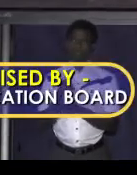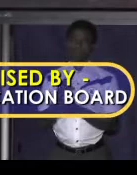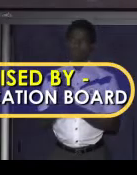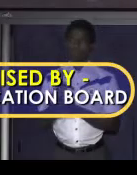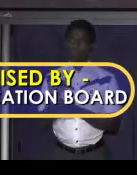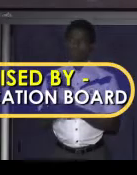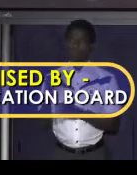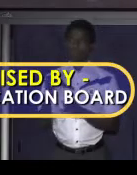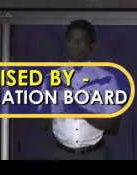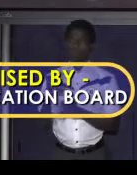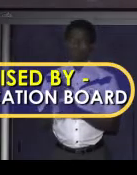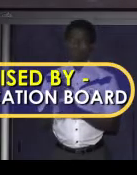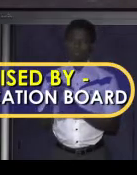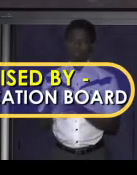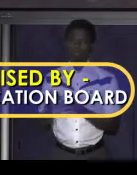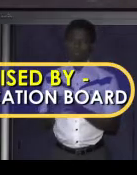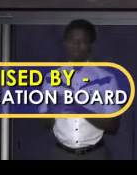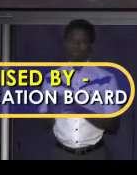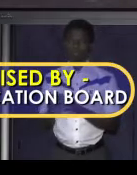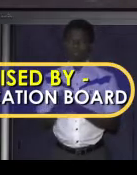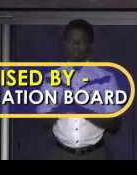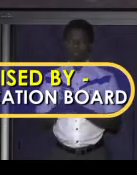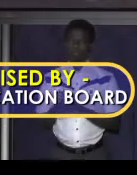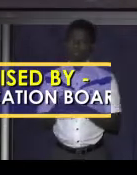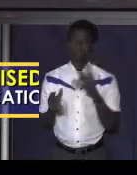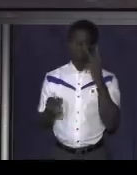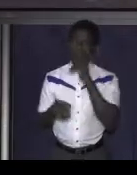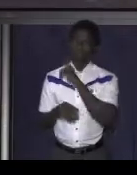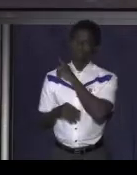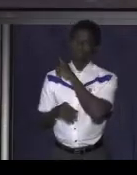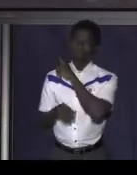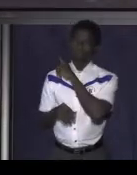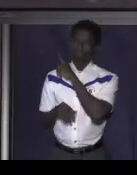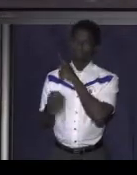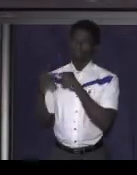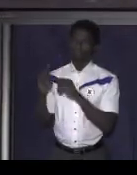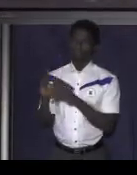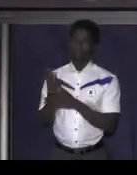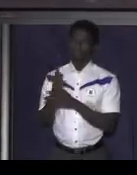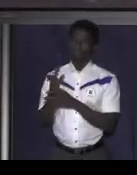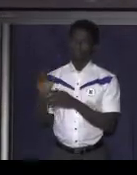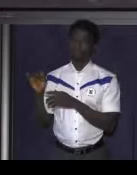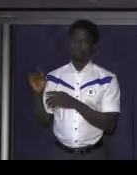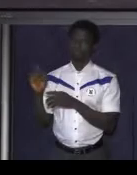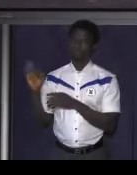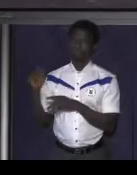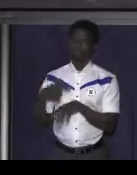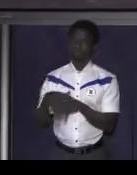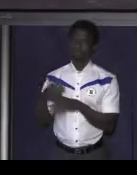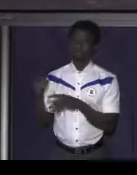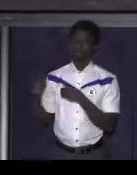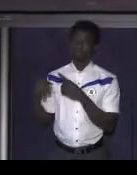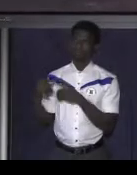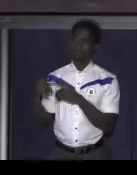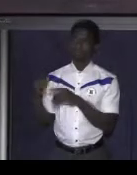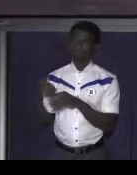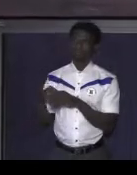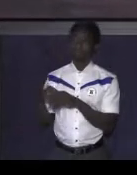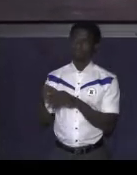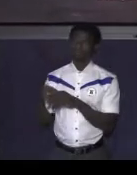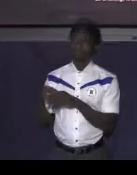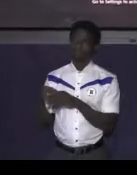prime number that can divide. 2 goes in 7 3 times, remaining 1. 2 goes in 18 9 times. 2 goes in